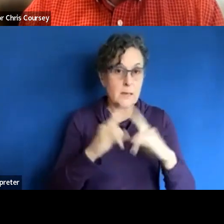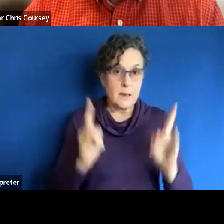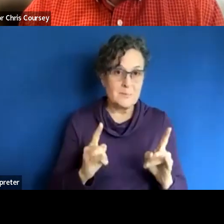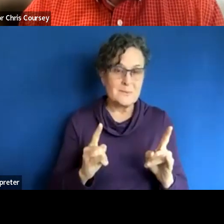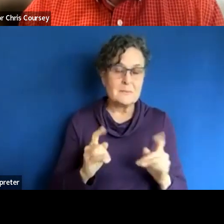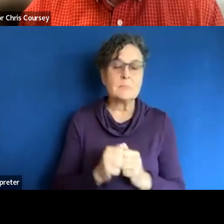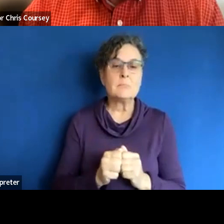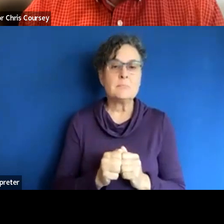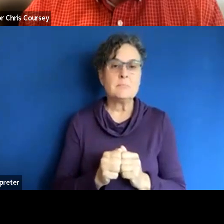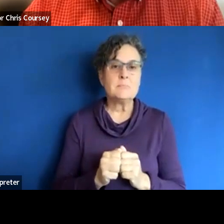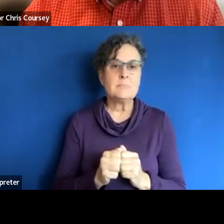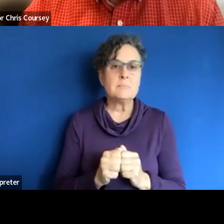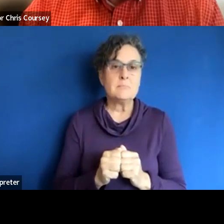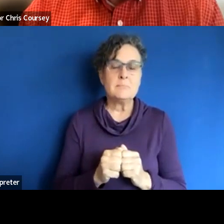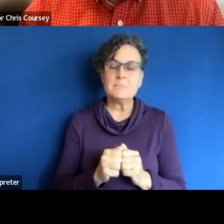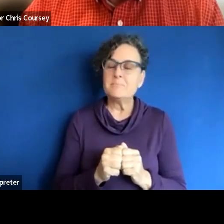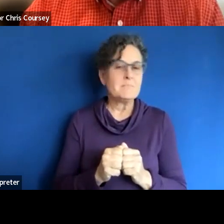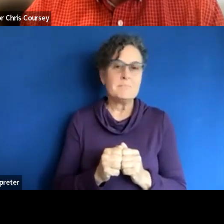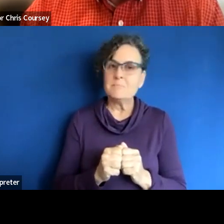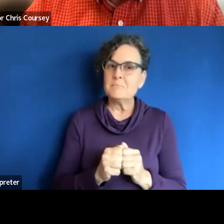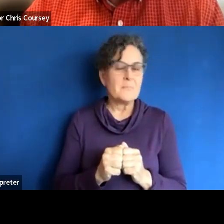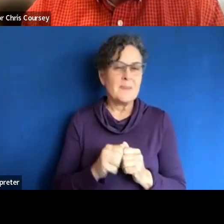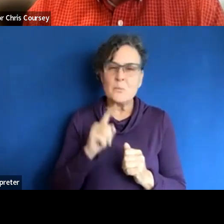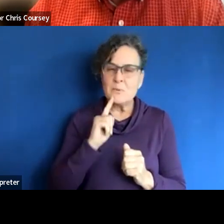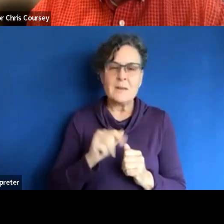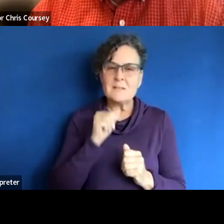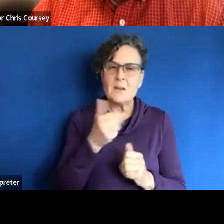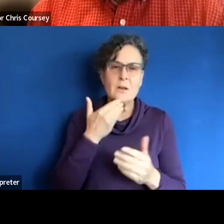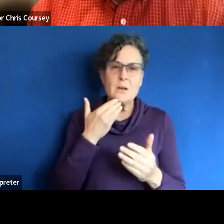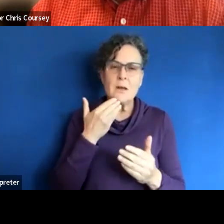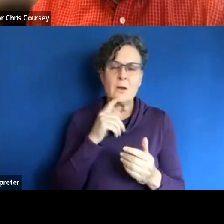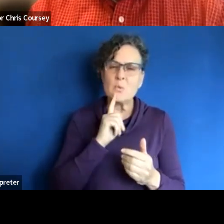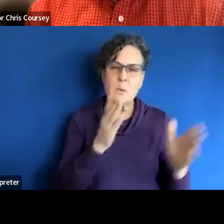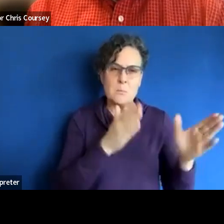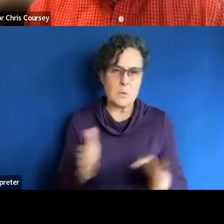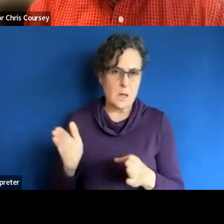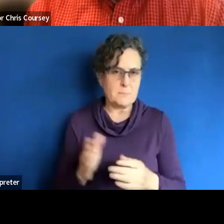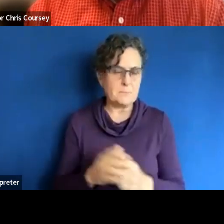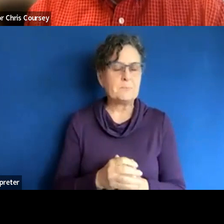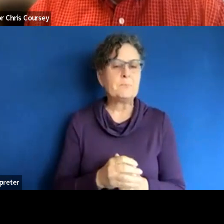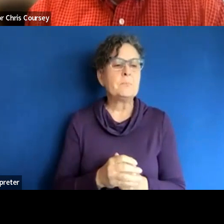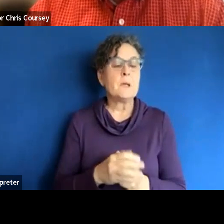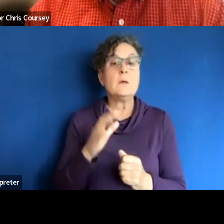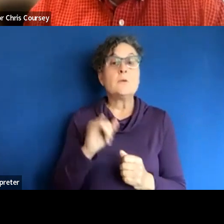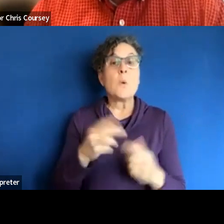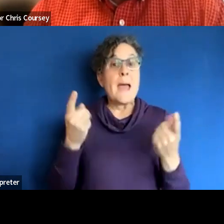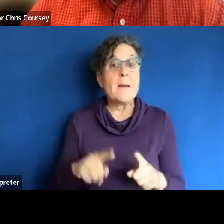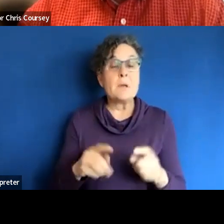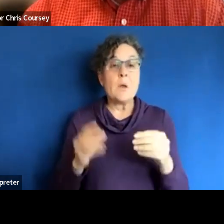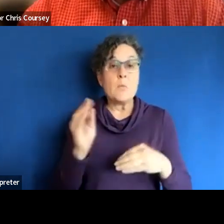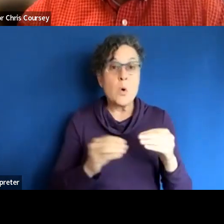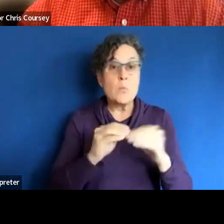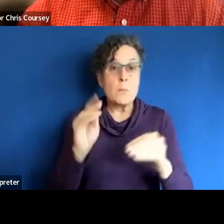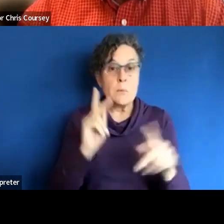Basically, those kind of lack of strategy in this case, led to an increasing homeless population